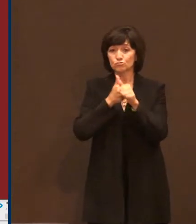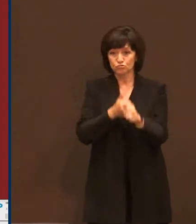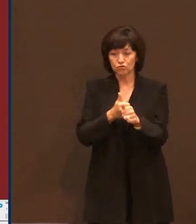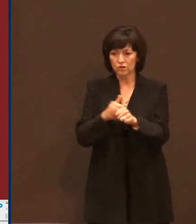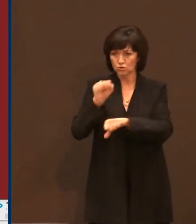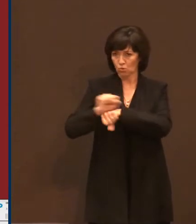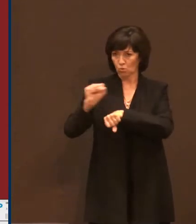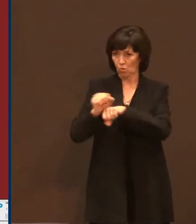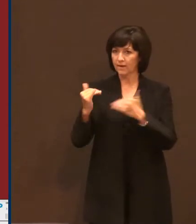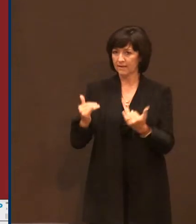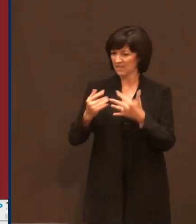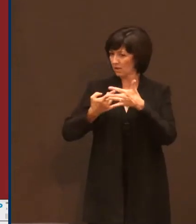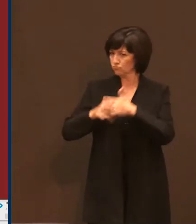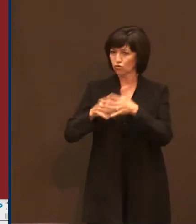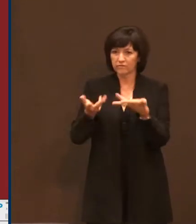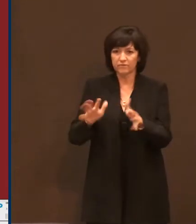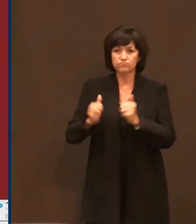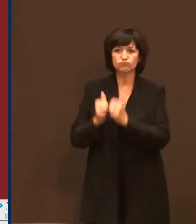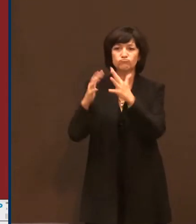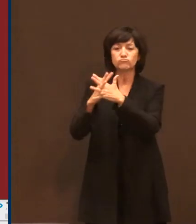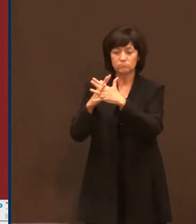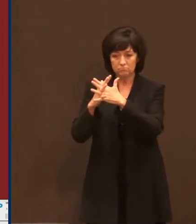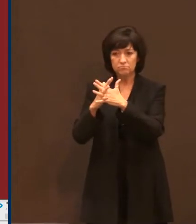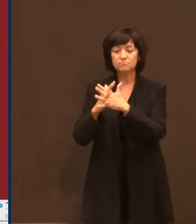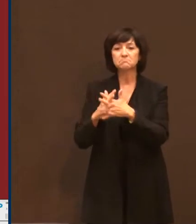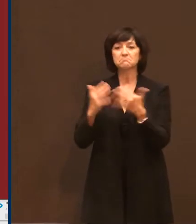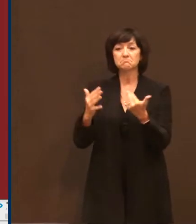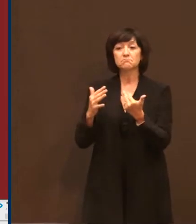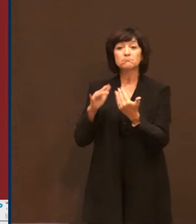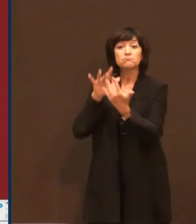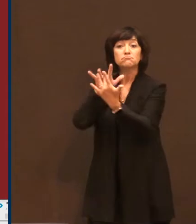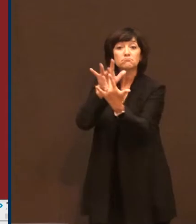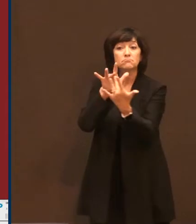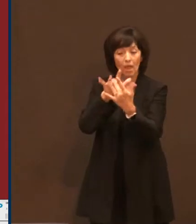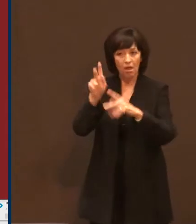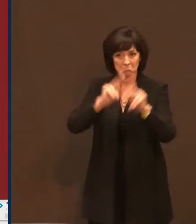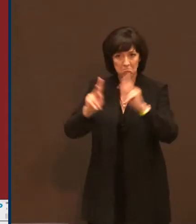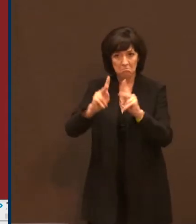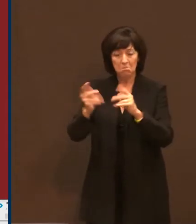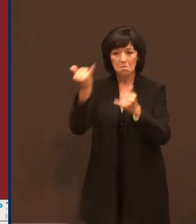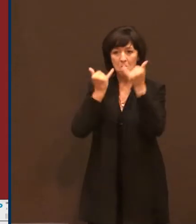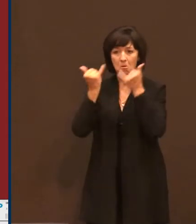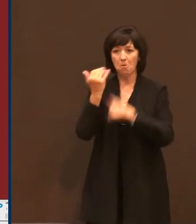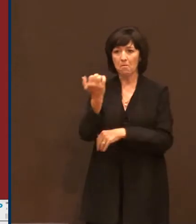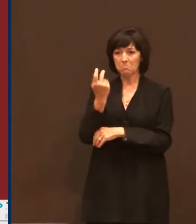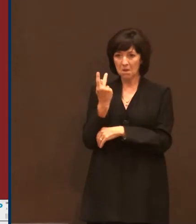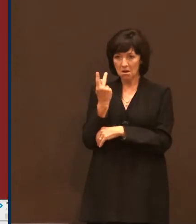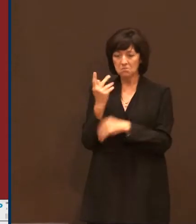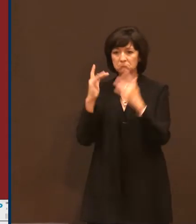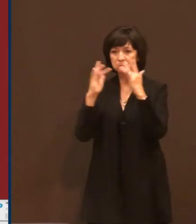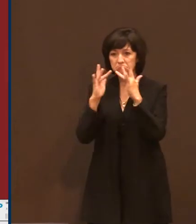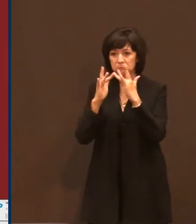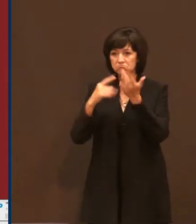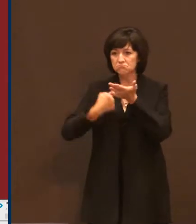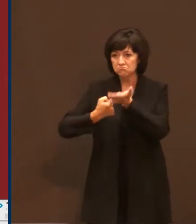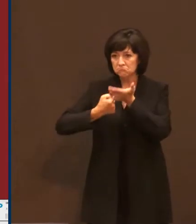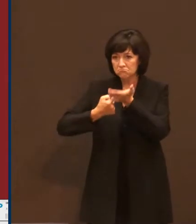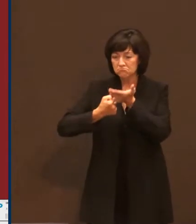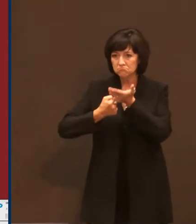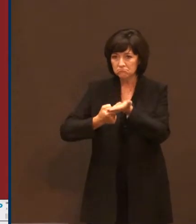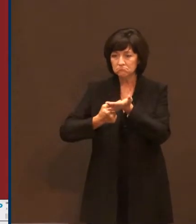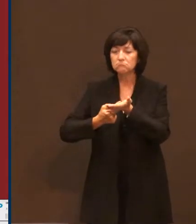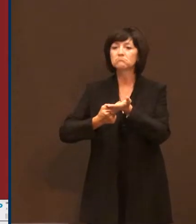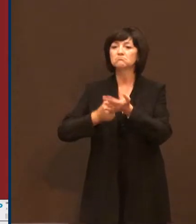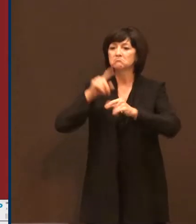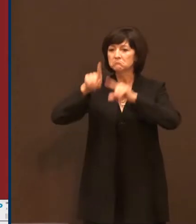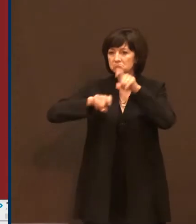the calls that have been returned and the conversations that they've had have been, I think, at a rate